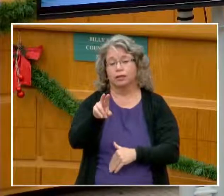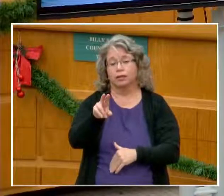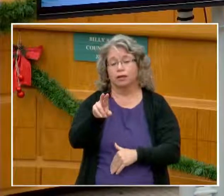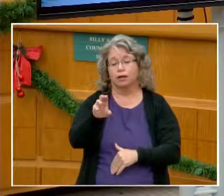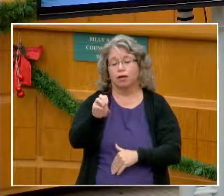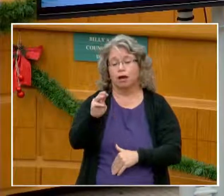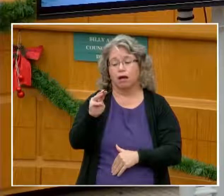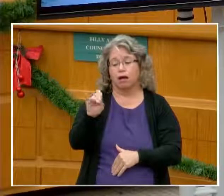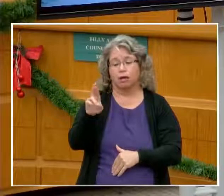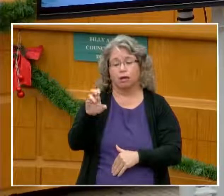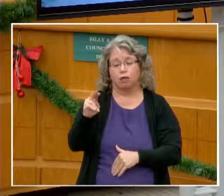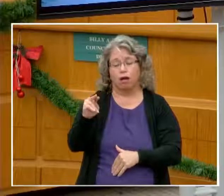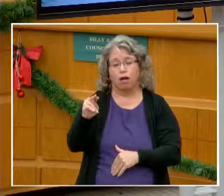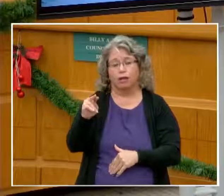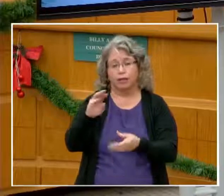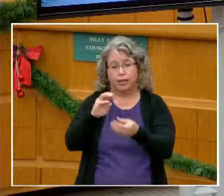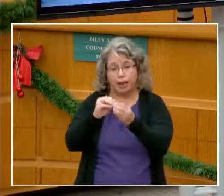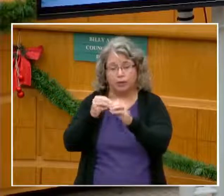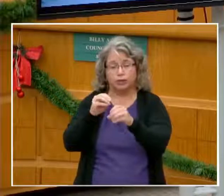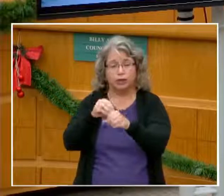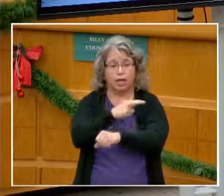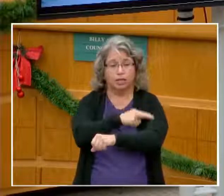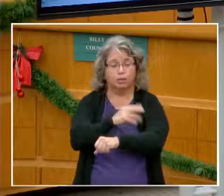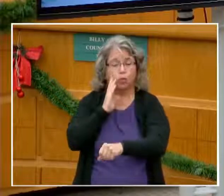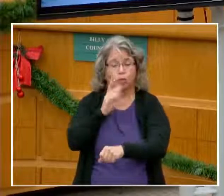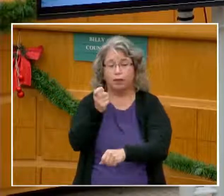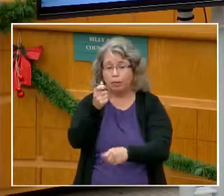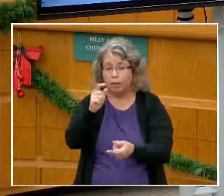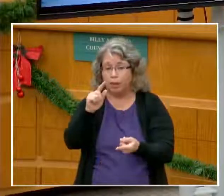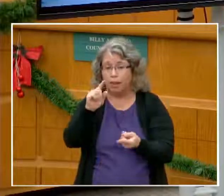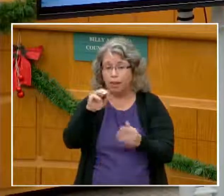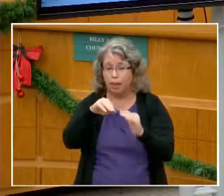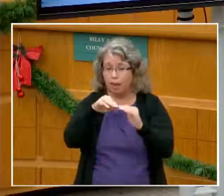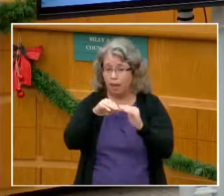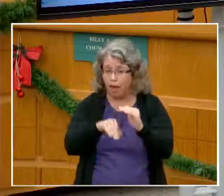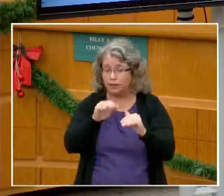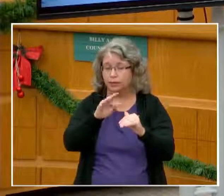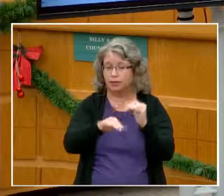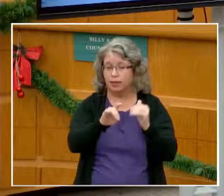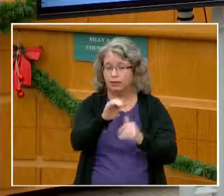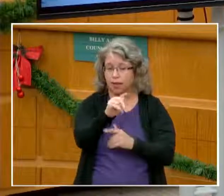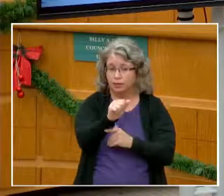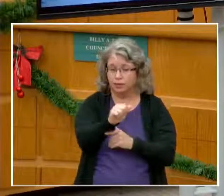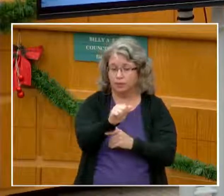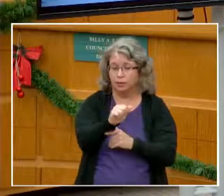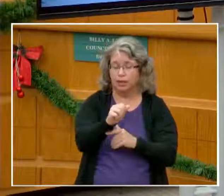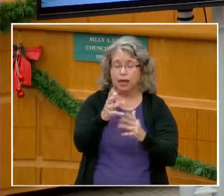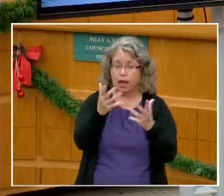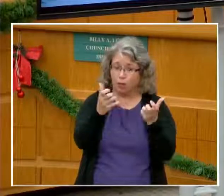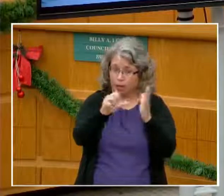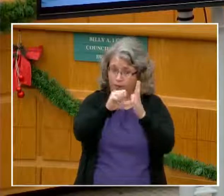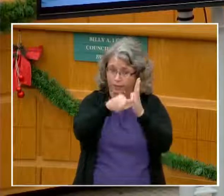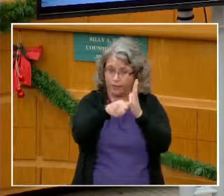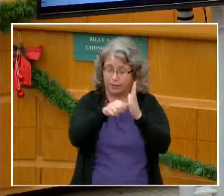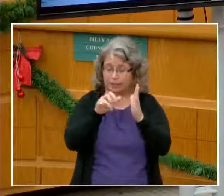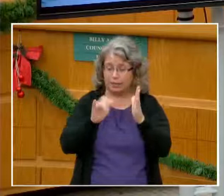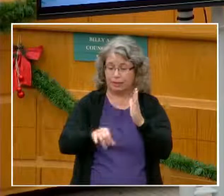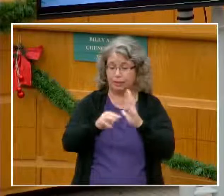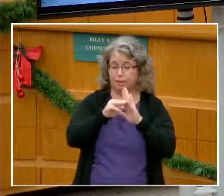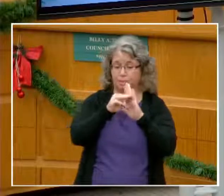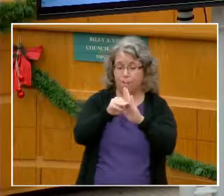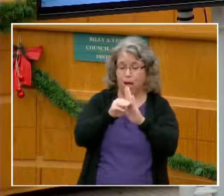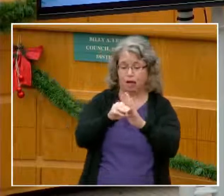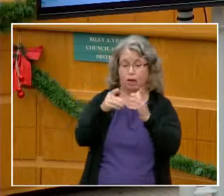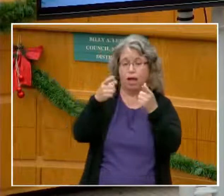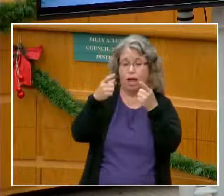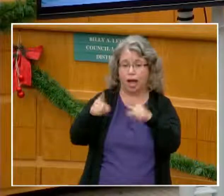Now, what I want to emphasize here is that this is a model for Texas. This is a model made at the University of Washington,